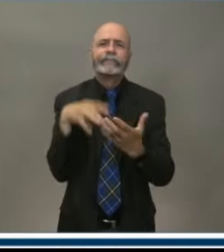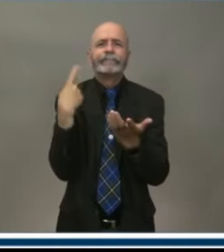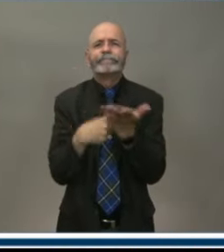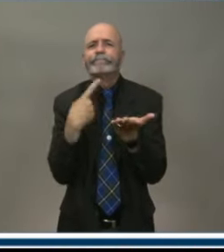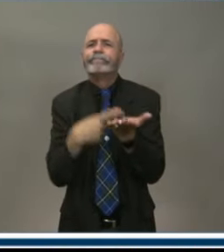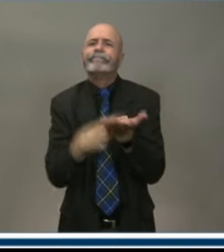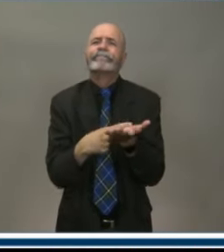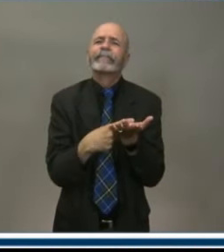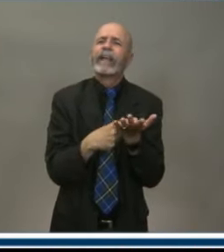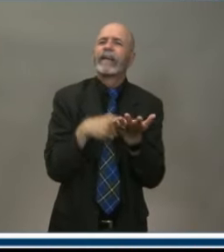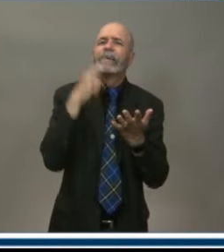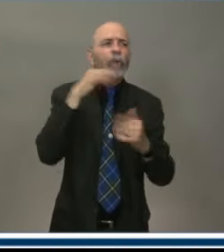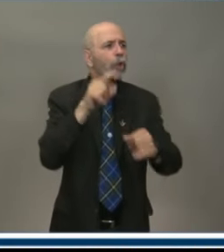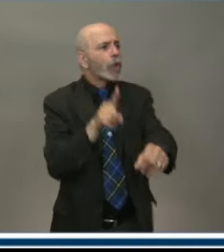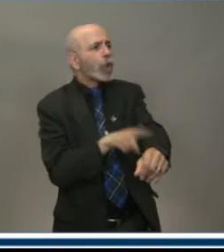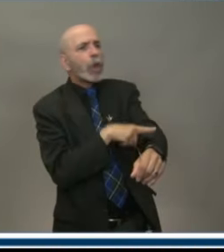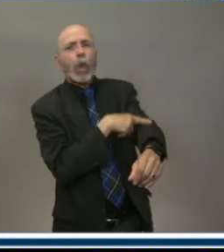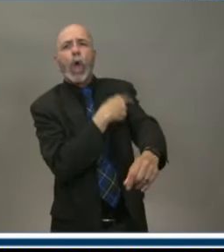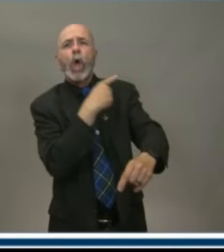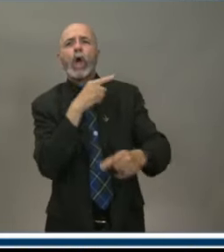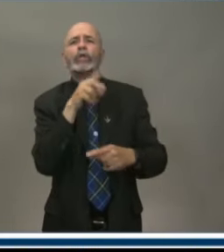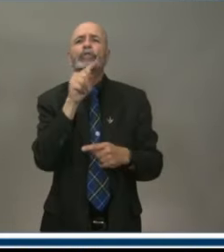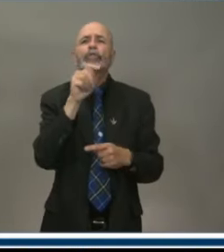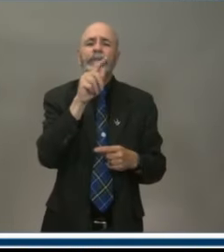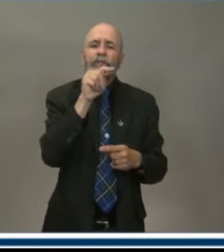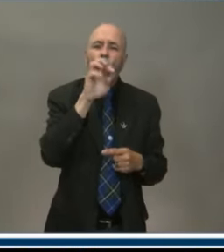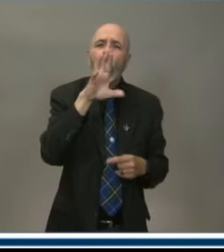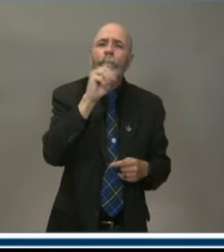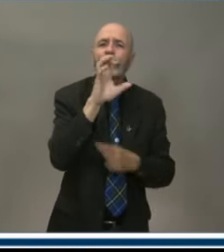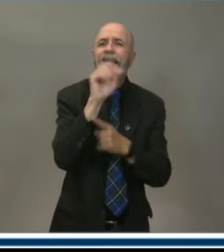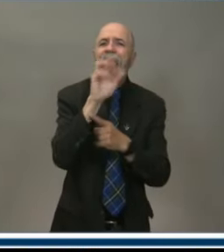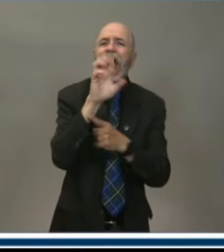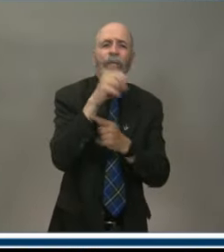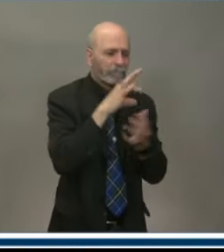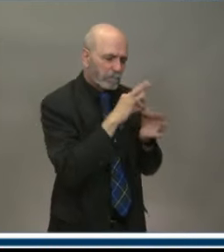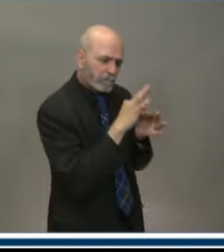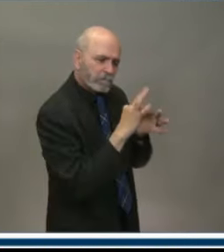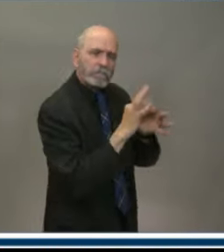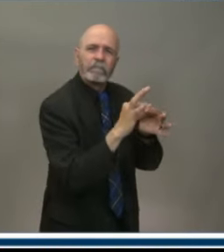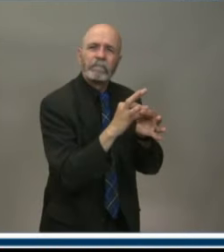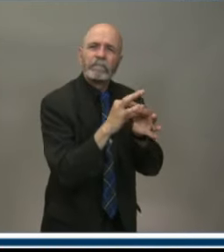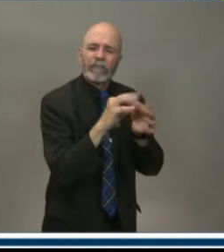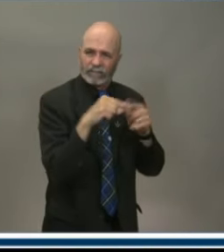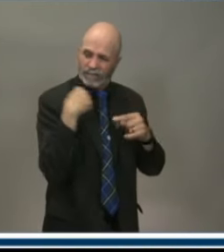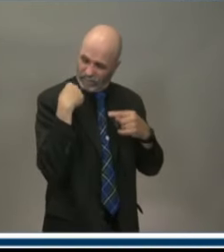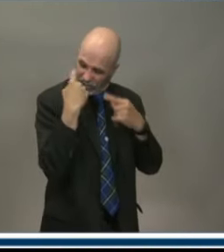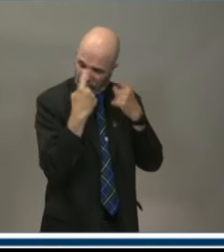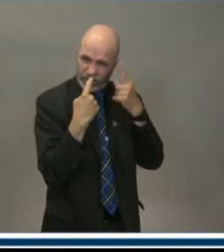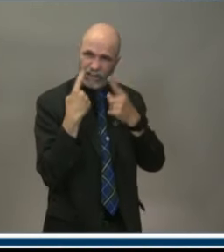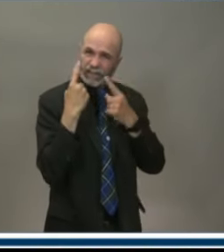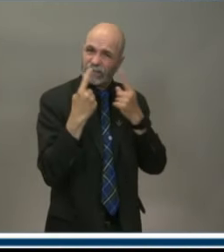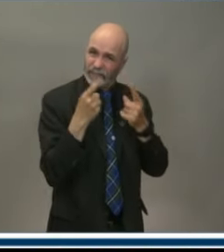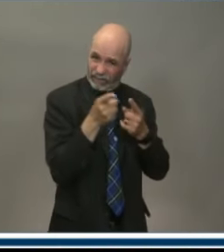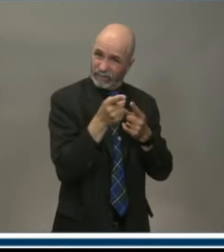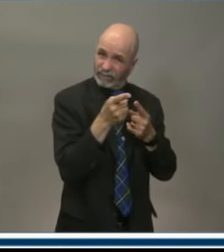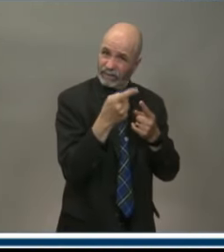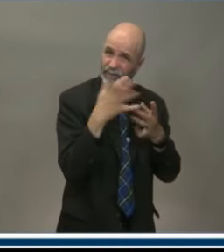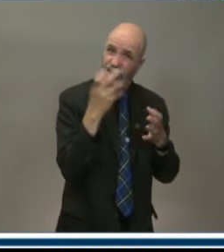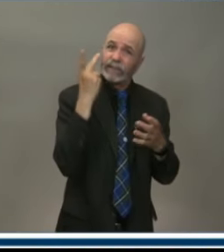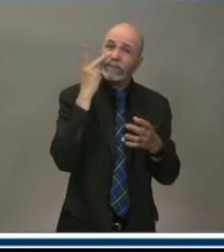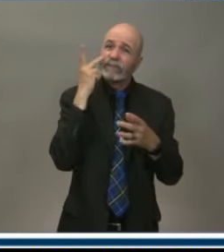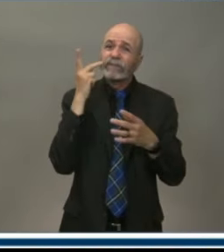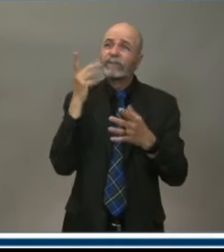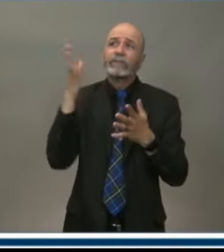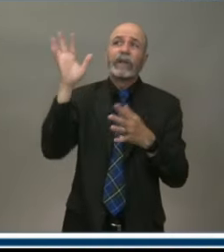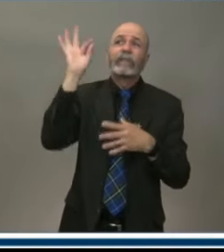care is operated and offered in this country. I'm wondering what you would like to see from the federal government